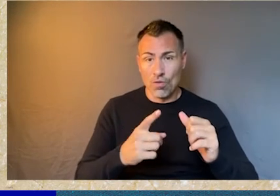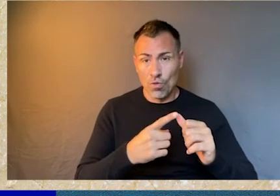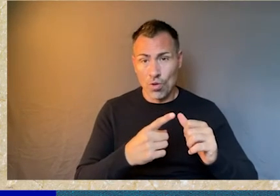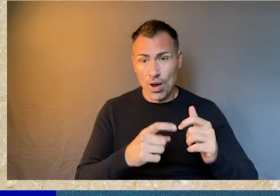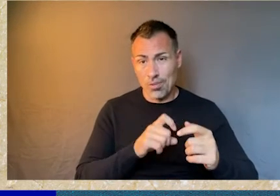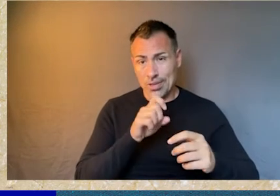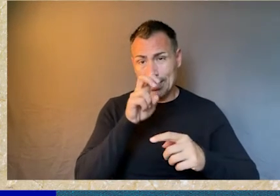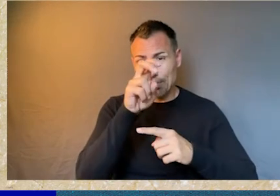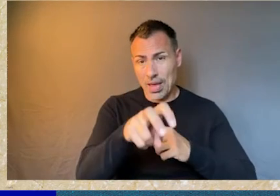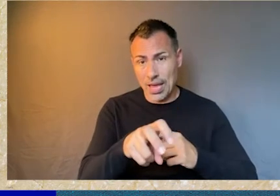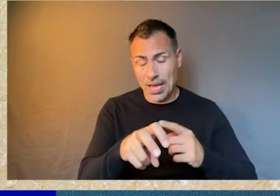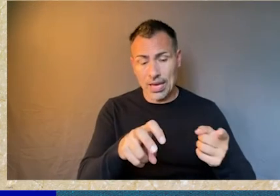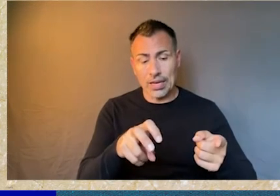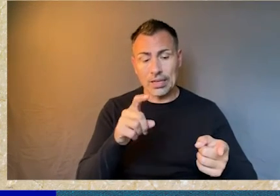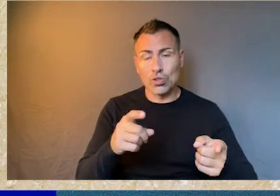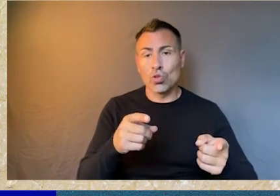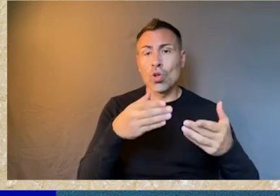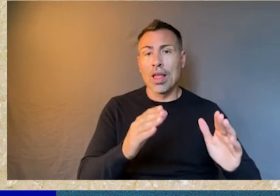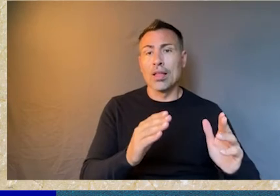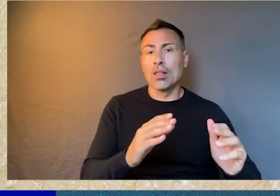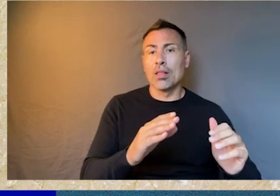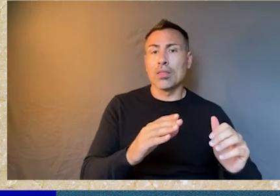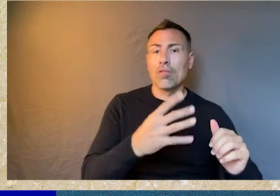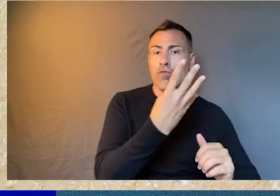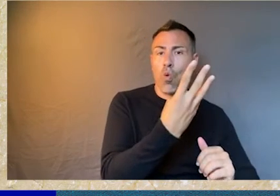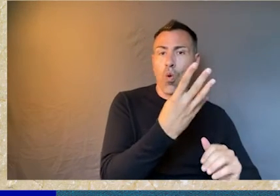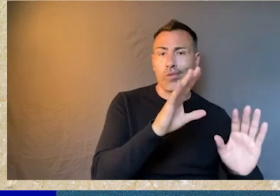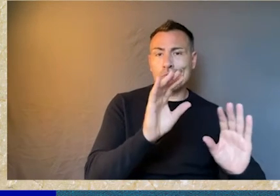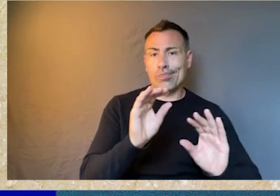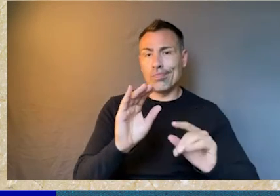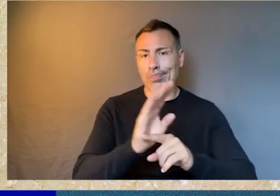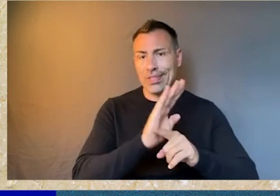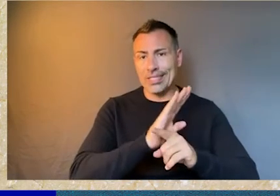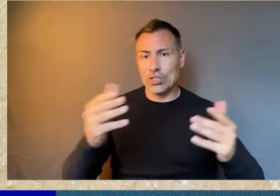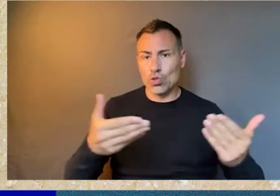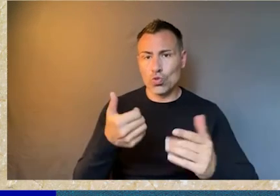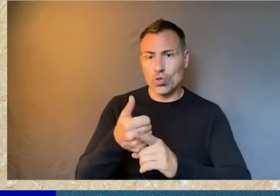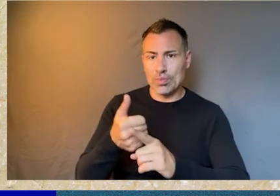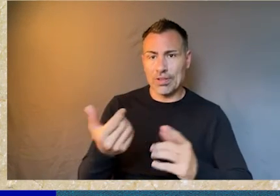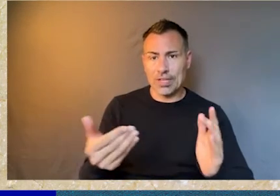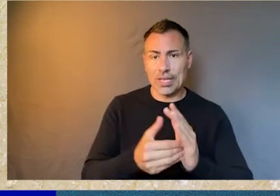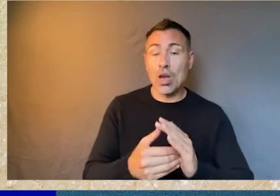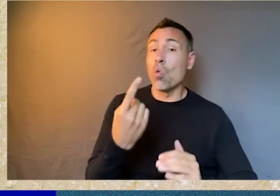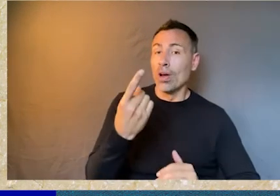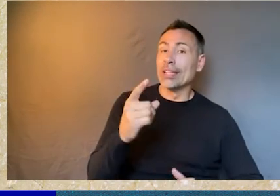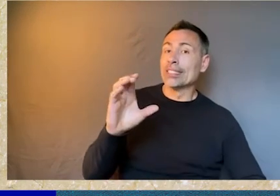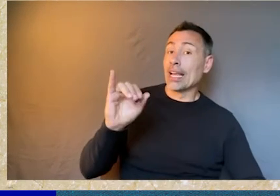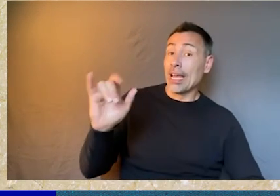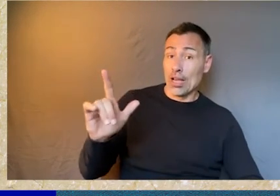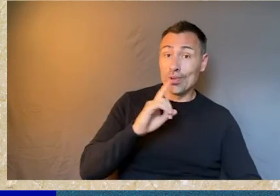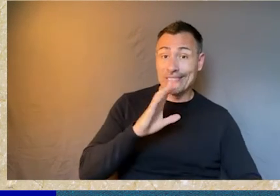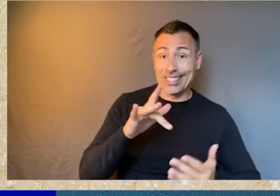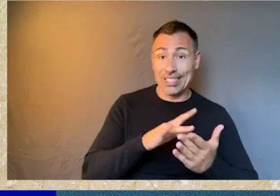questions to let each of the 4 organizations introduce themselves again. And one of ours is a Center for Independent Living,